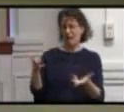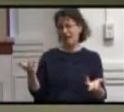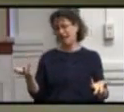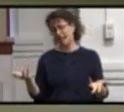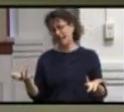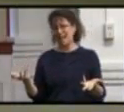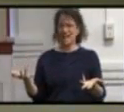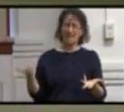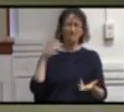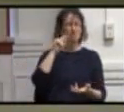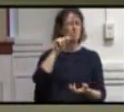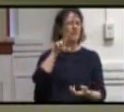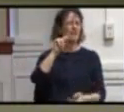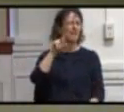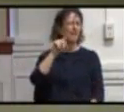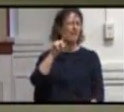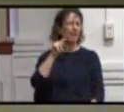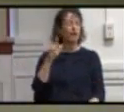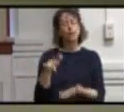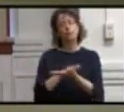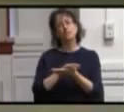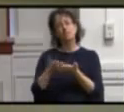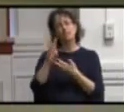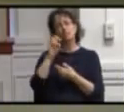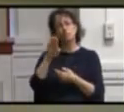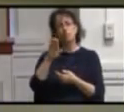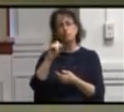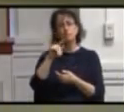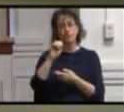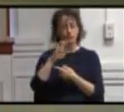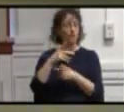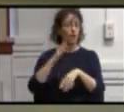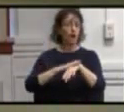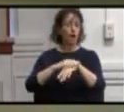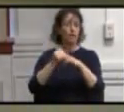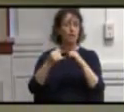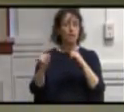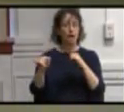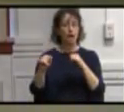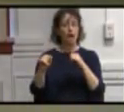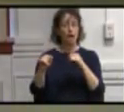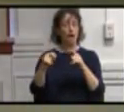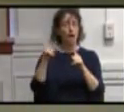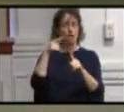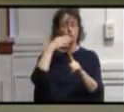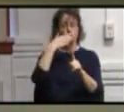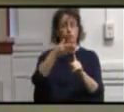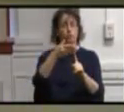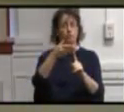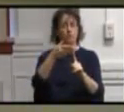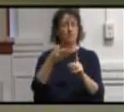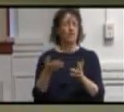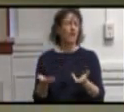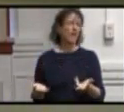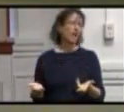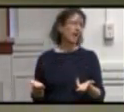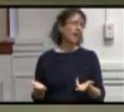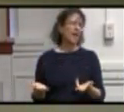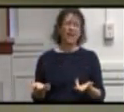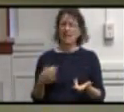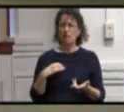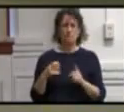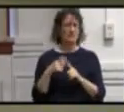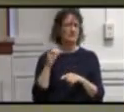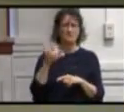we have anybody in that area. No, and they have a nice website. I mean, they have a really good online. But I don't think there was anybody